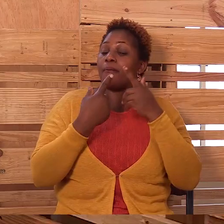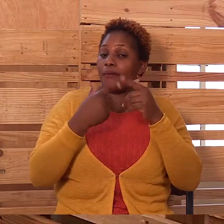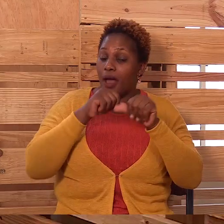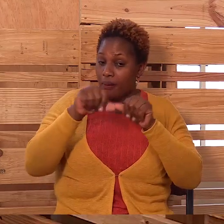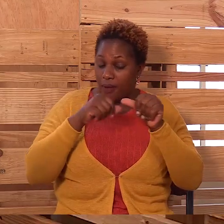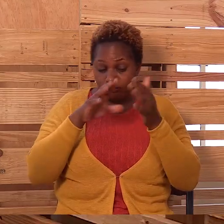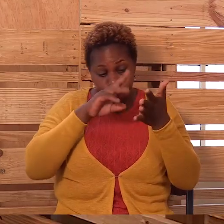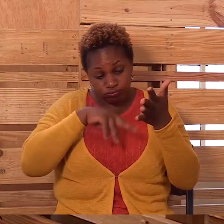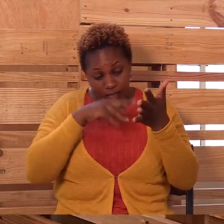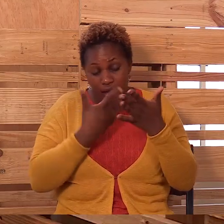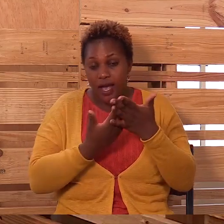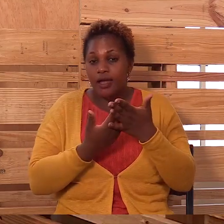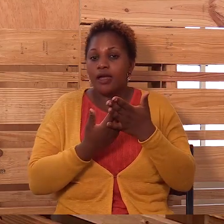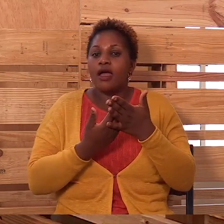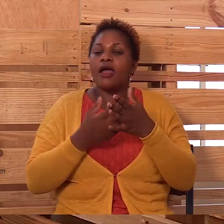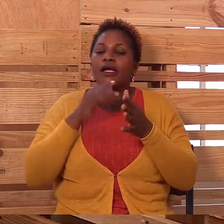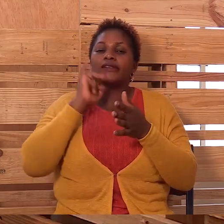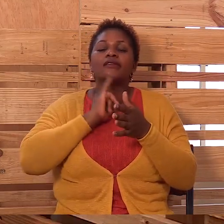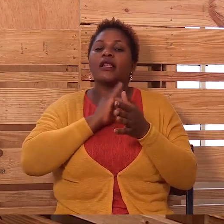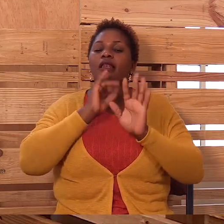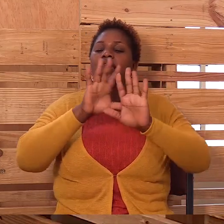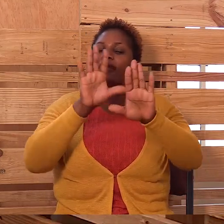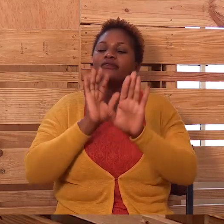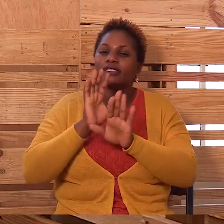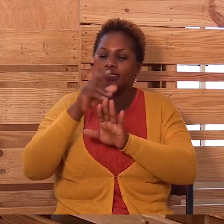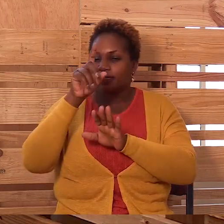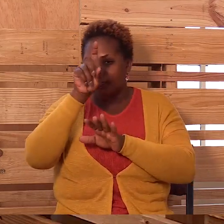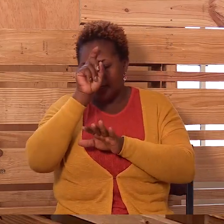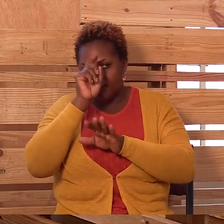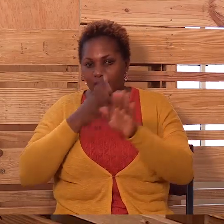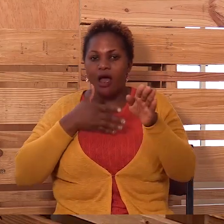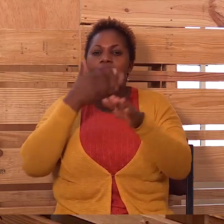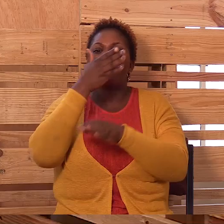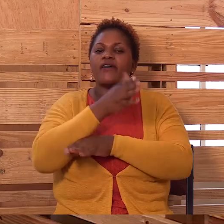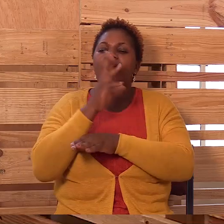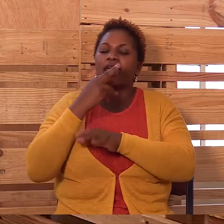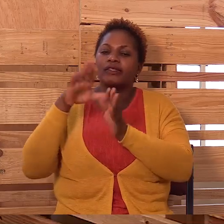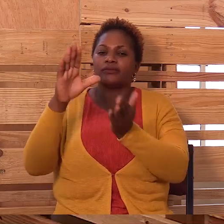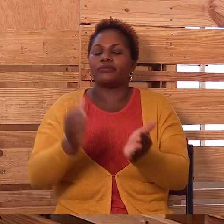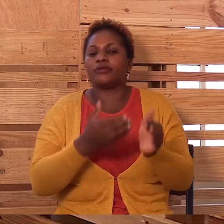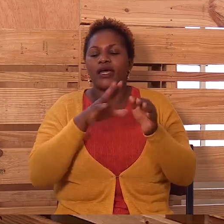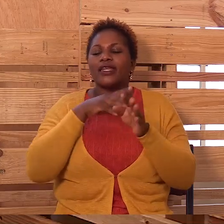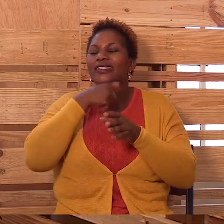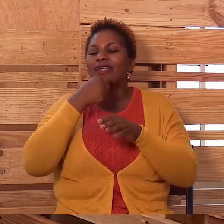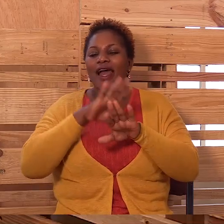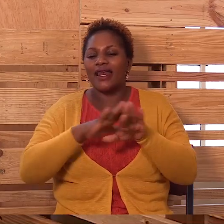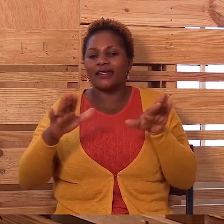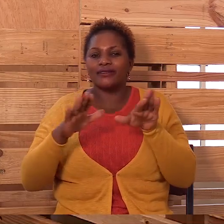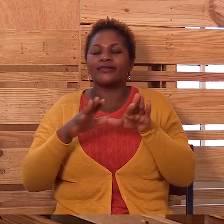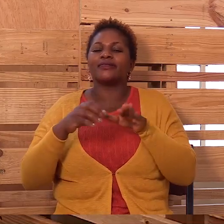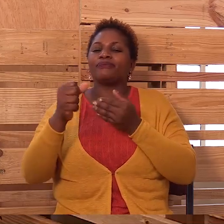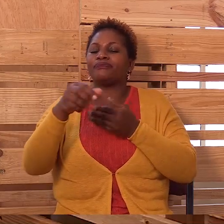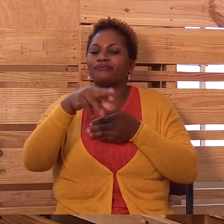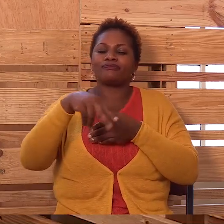Numbers, it talks about the story of how the Israelites, when they left Egypt and crossed over the Red Sea and went into the wilderness